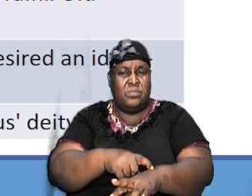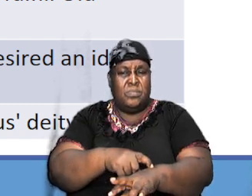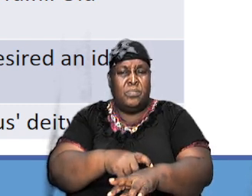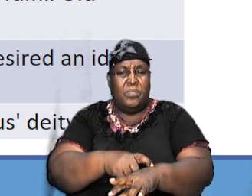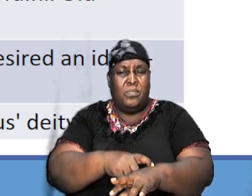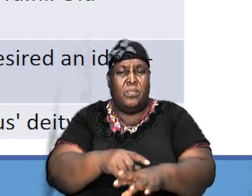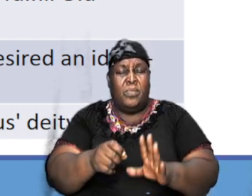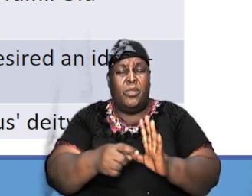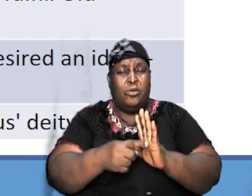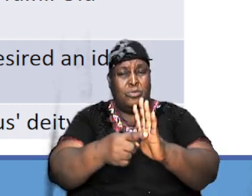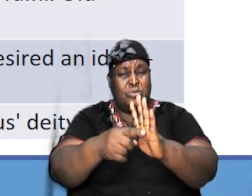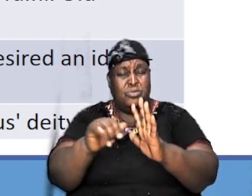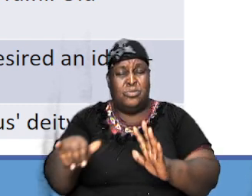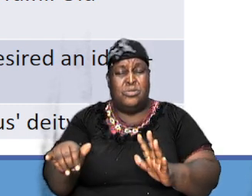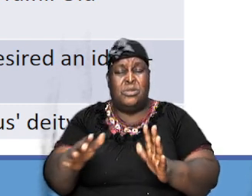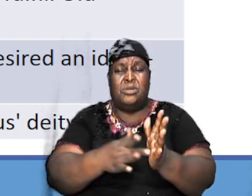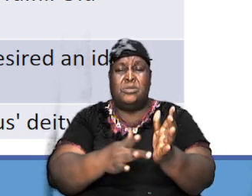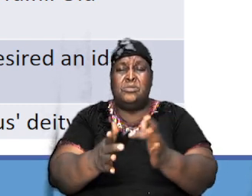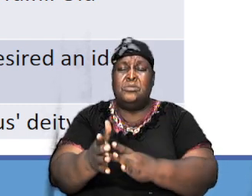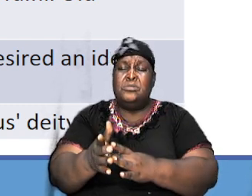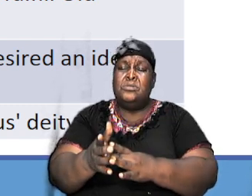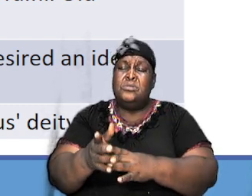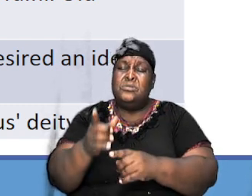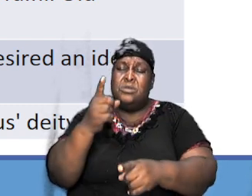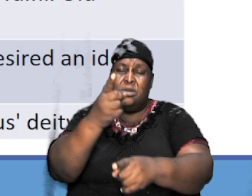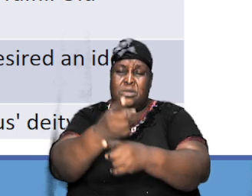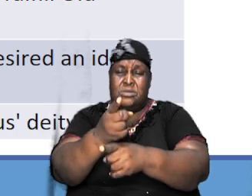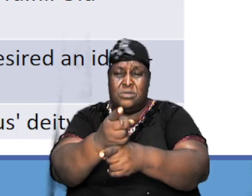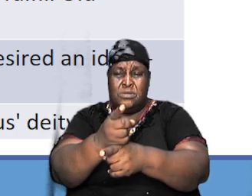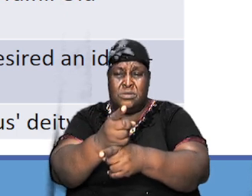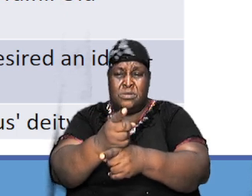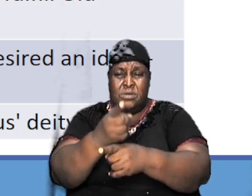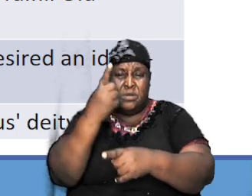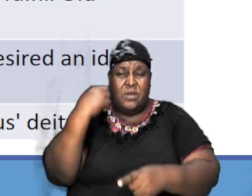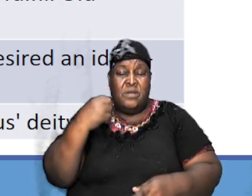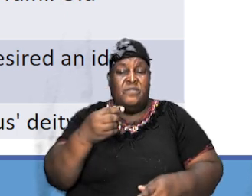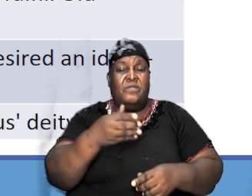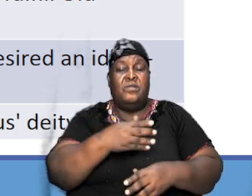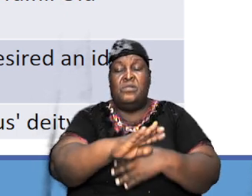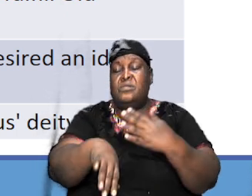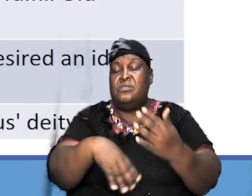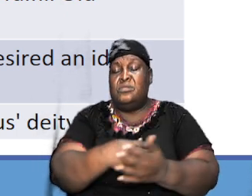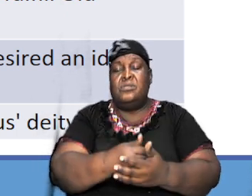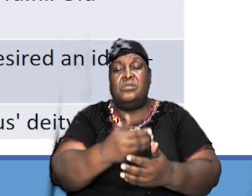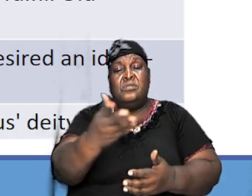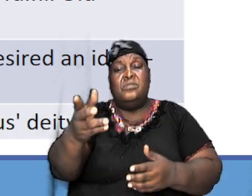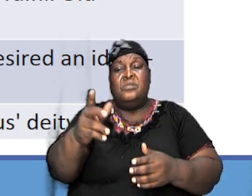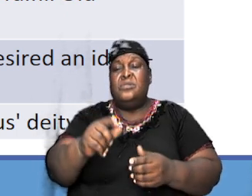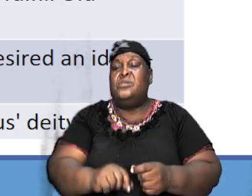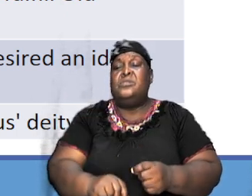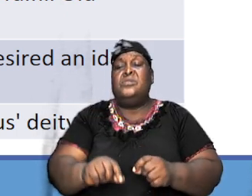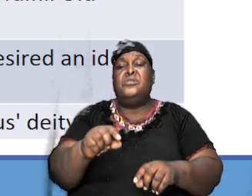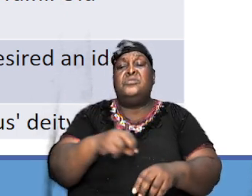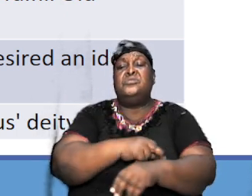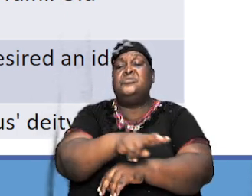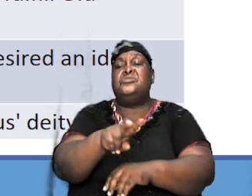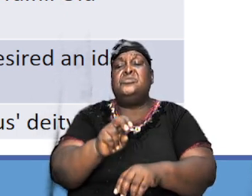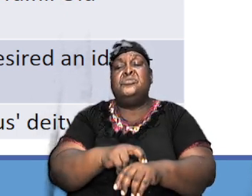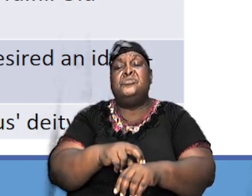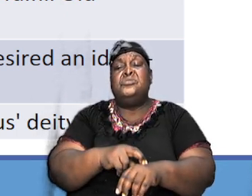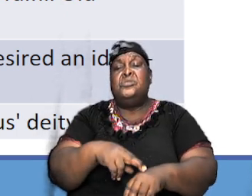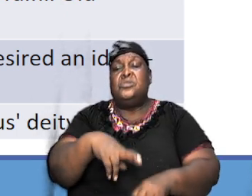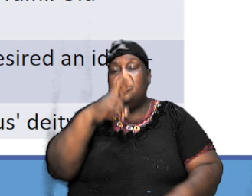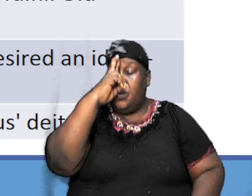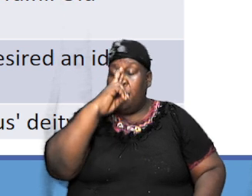that Jesus is the answer for these groups, you know, because each of these groups, the